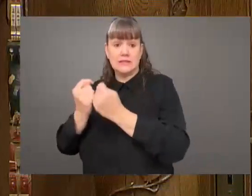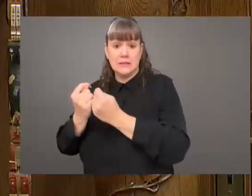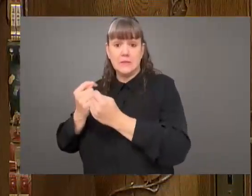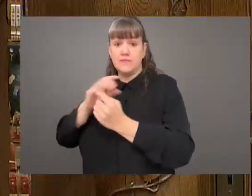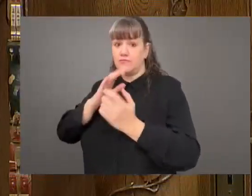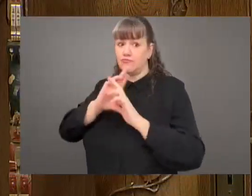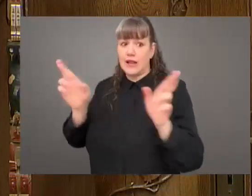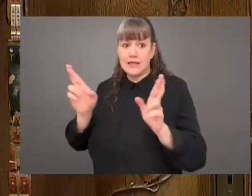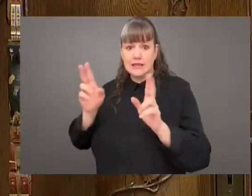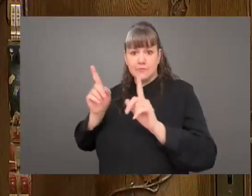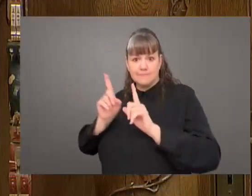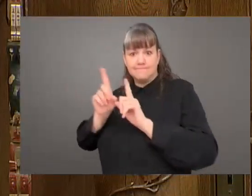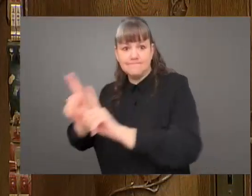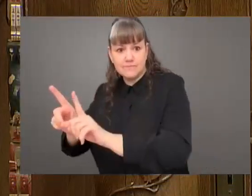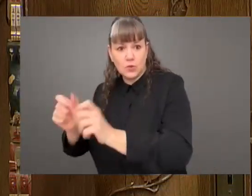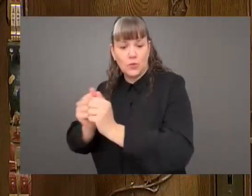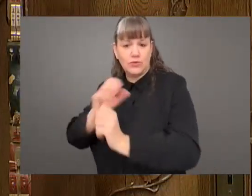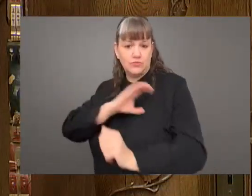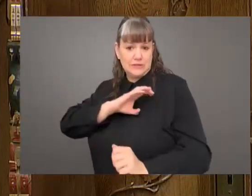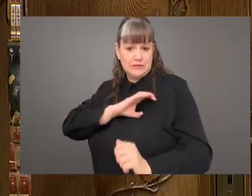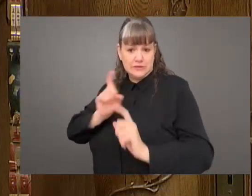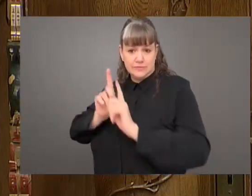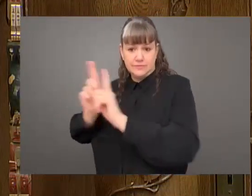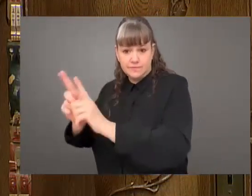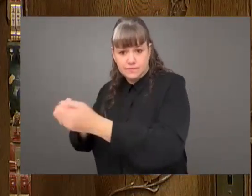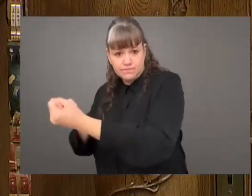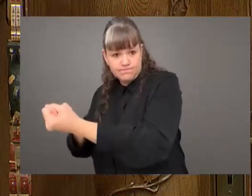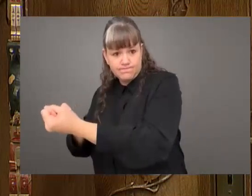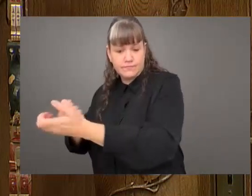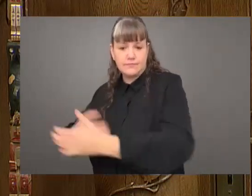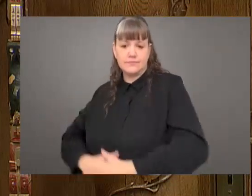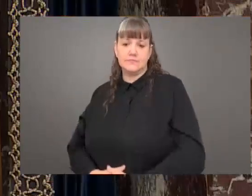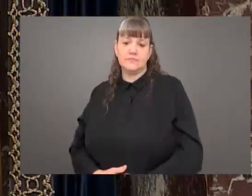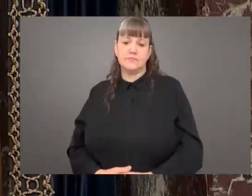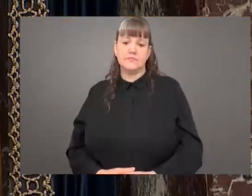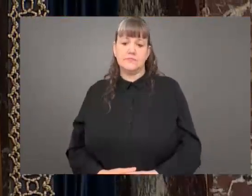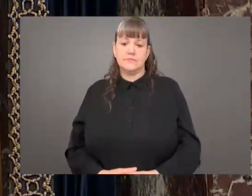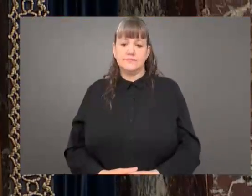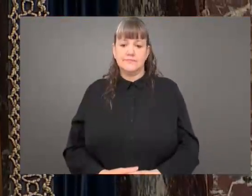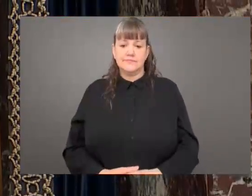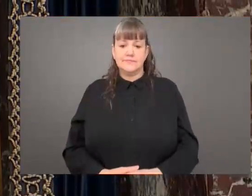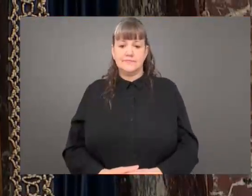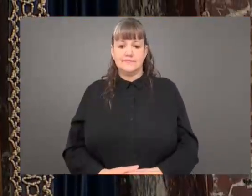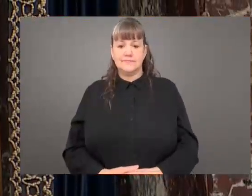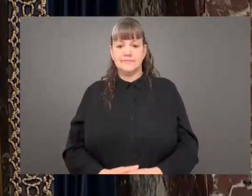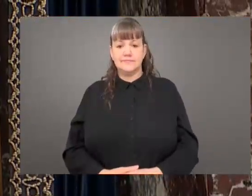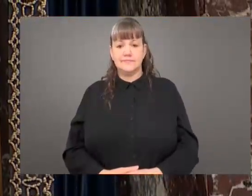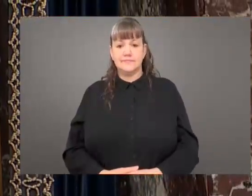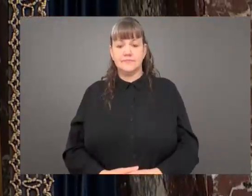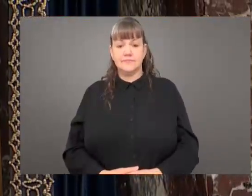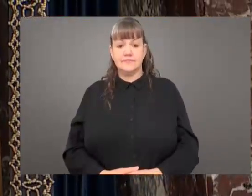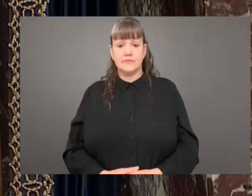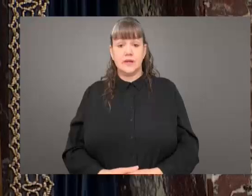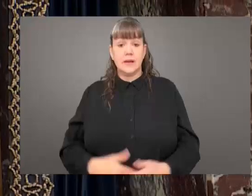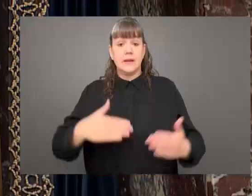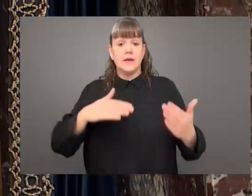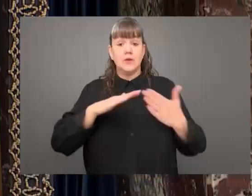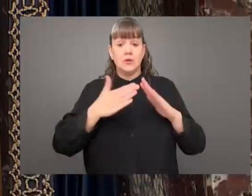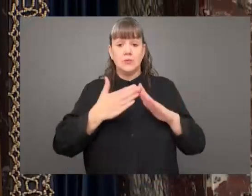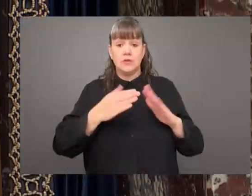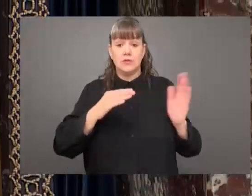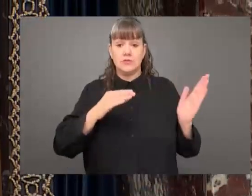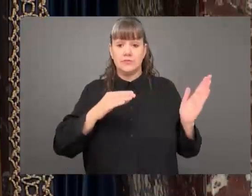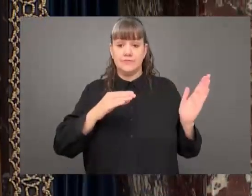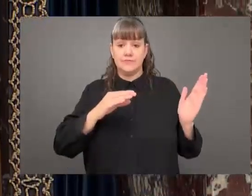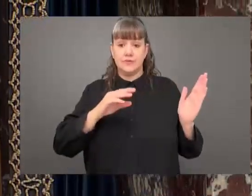Member for Peace River North. Mr. Speaker, my fellow MLA did quite the little ditty on Tuesday in regard to our failing